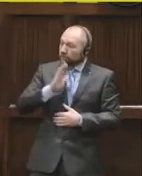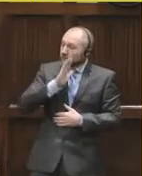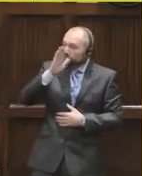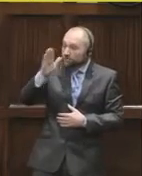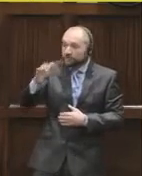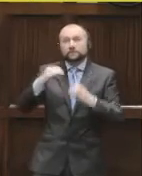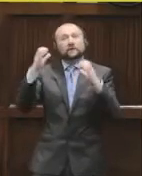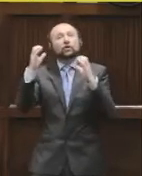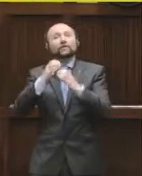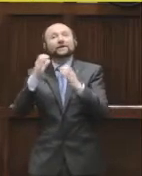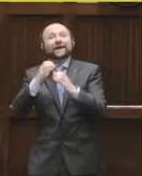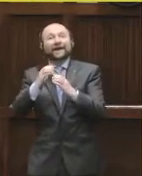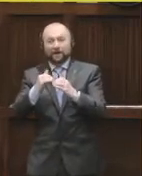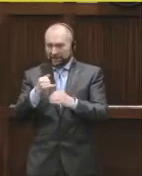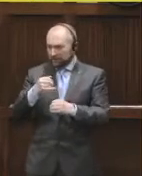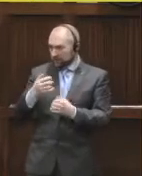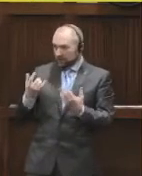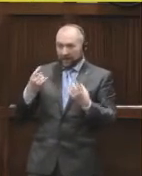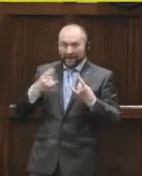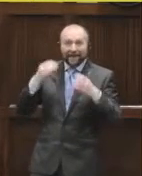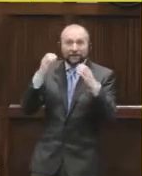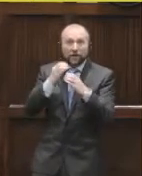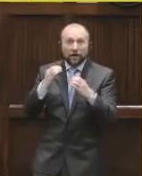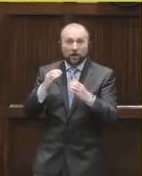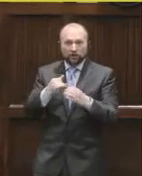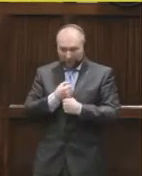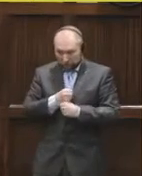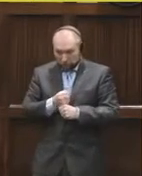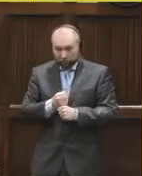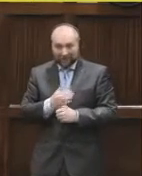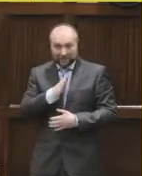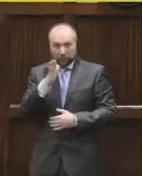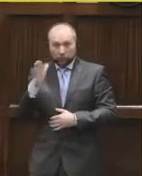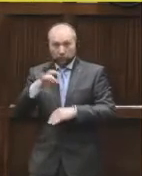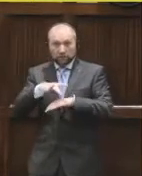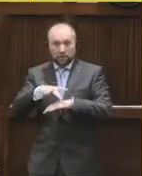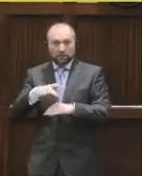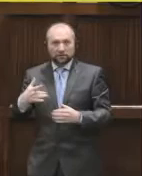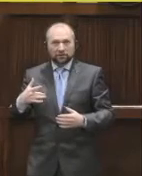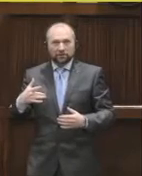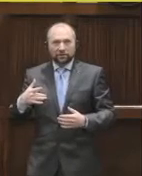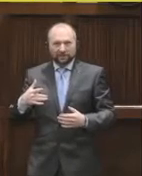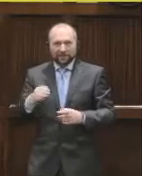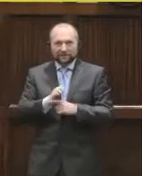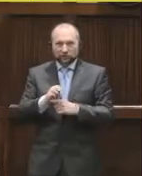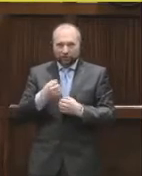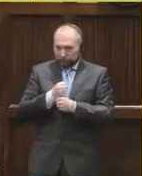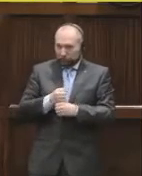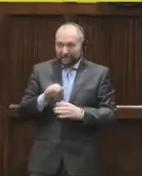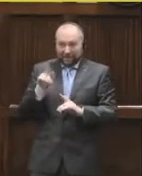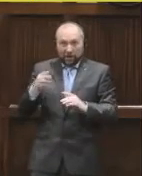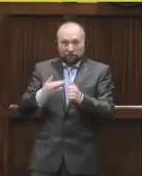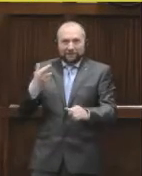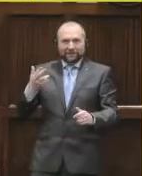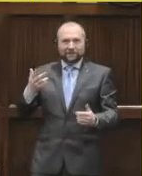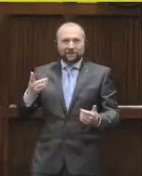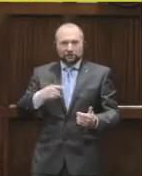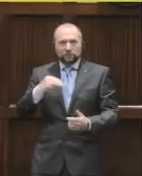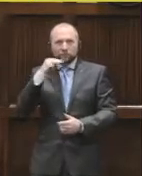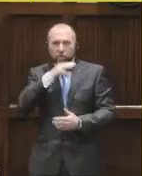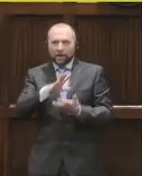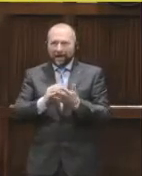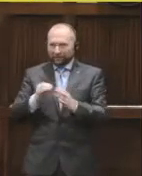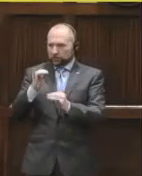care in a medical situation are significant enough. And that's why it's really important that